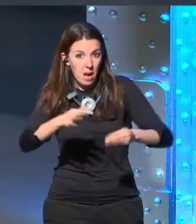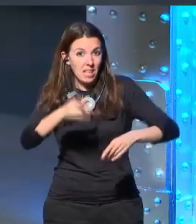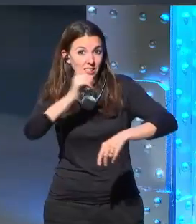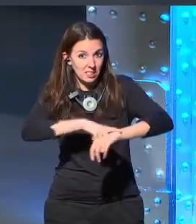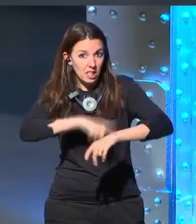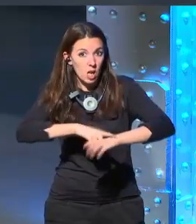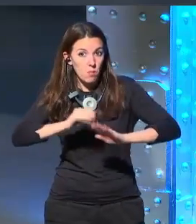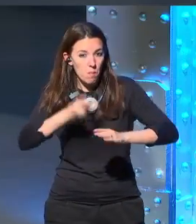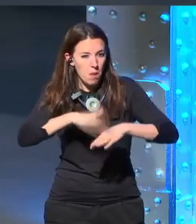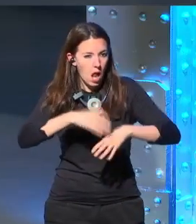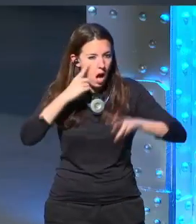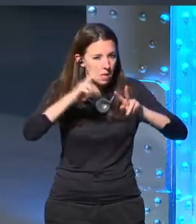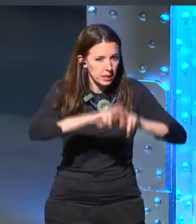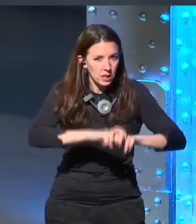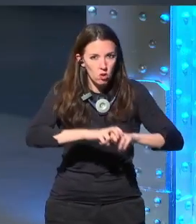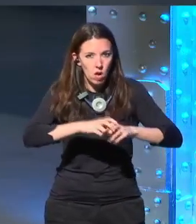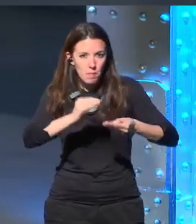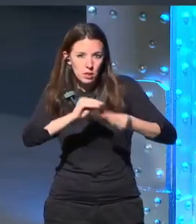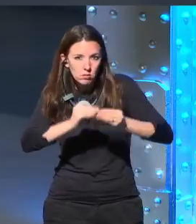got